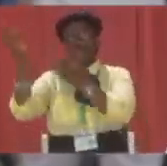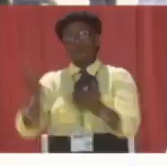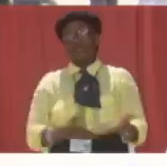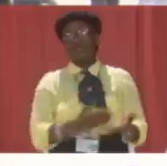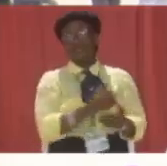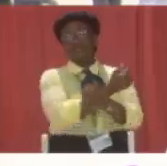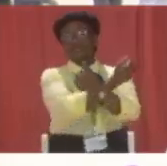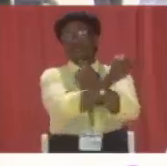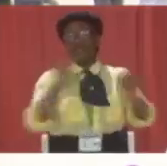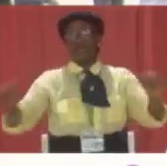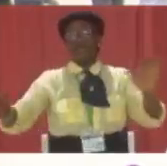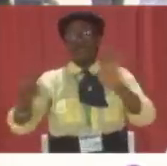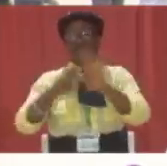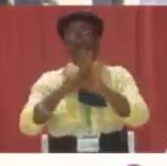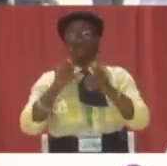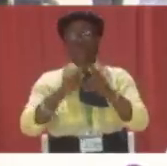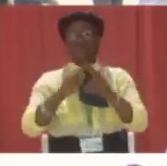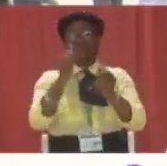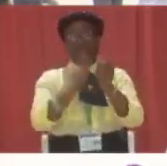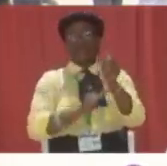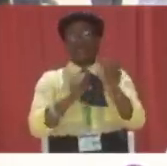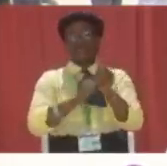family.